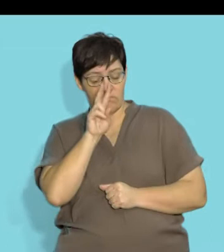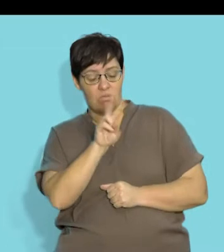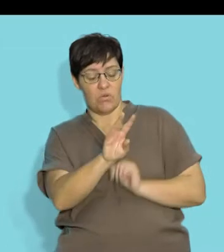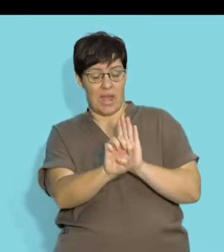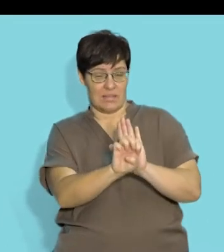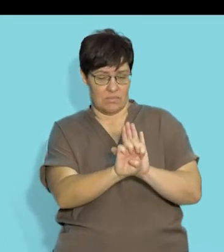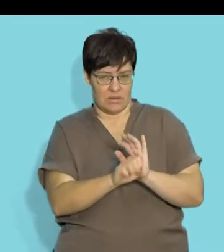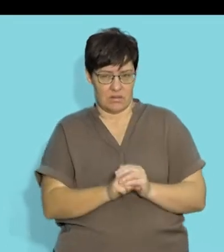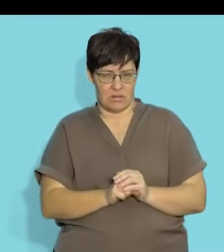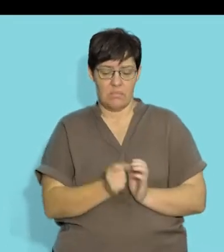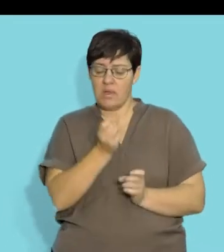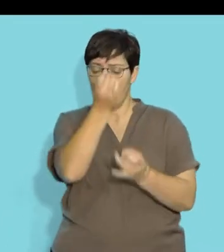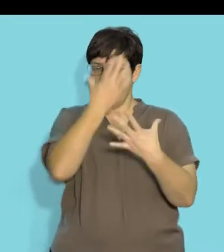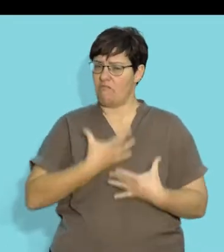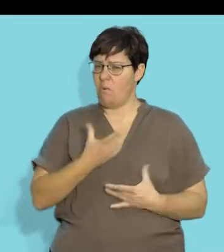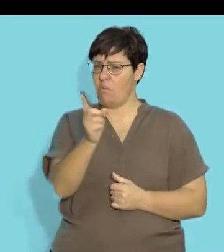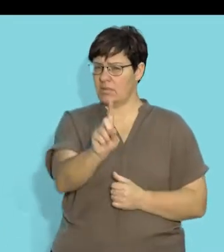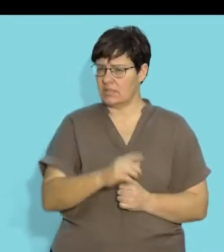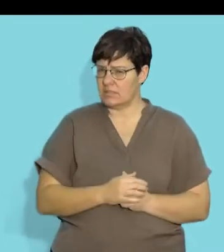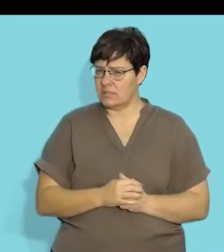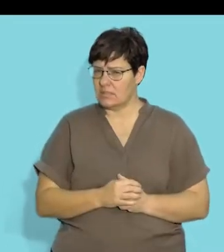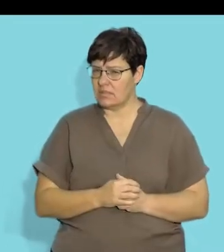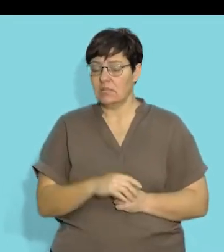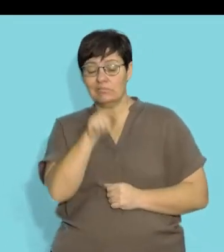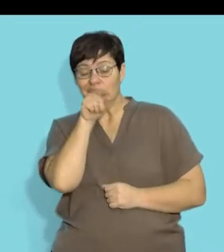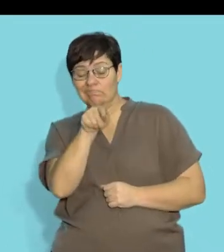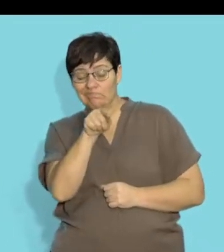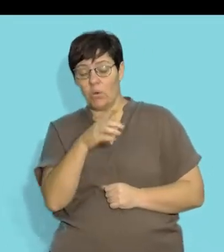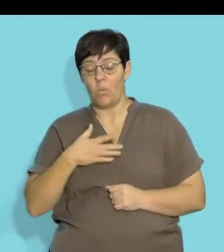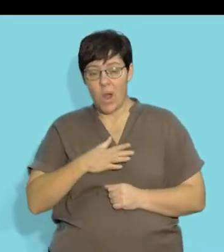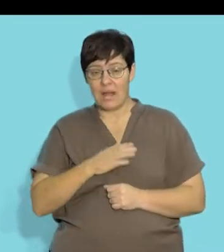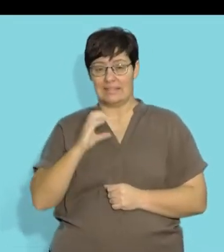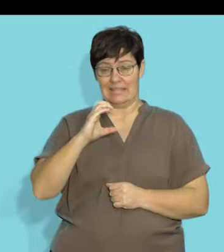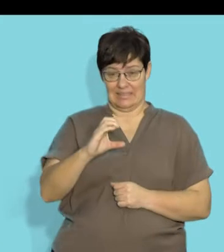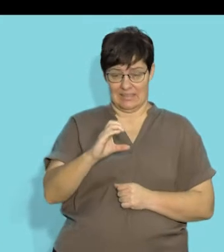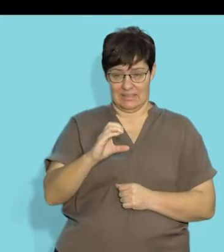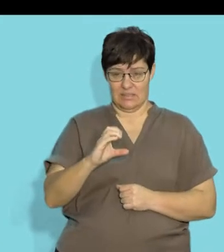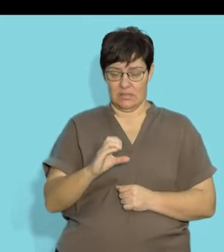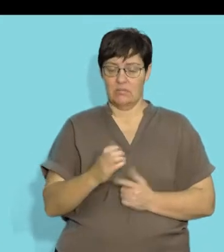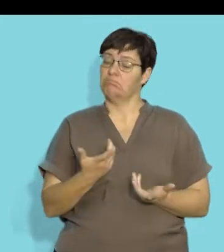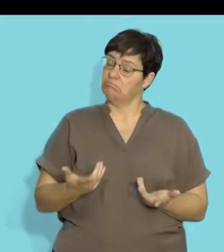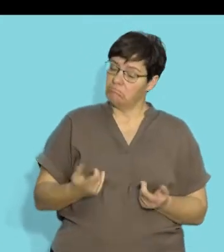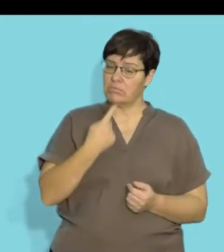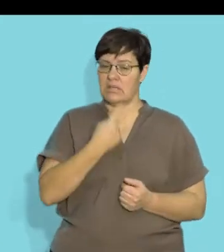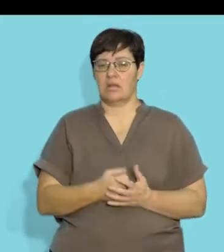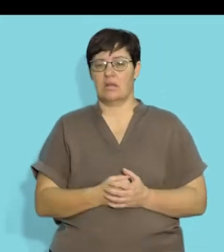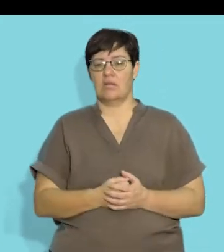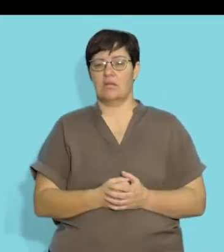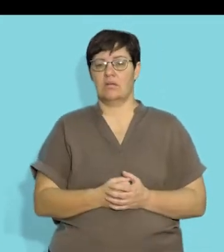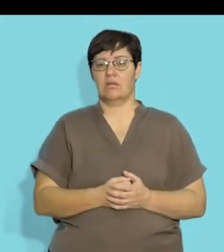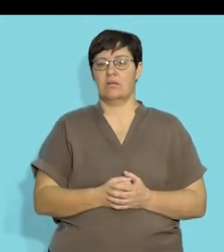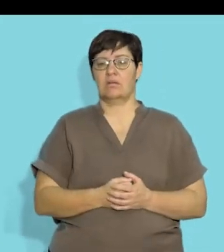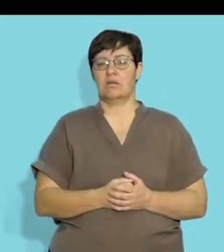example, what it says to us is that for us to determine the concentration, we need to say, okay, how